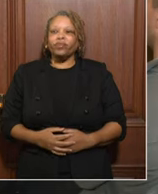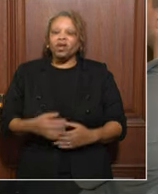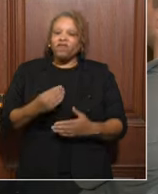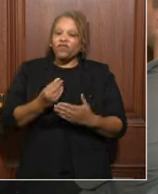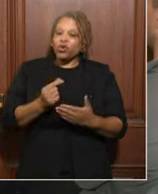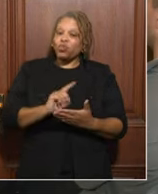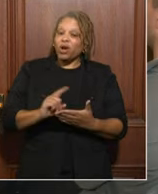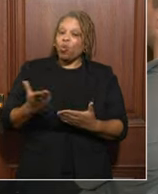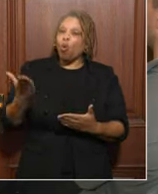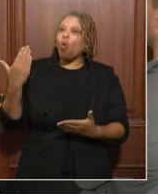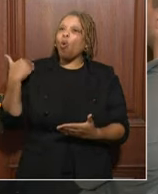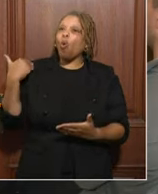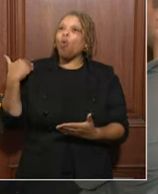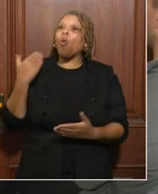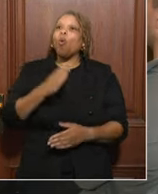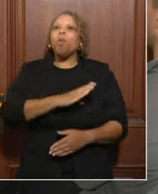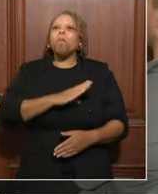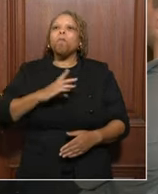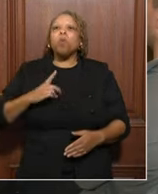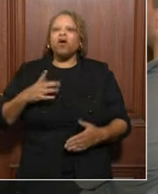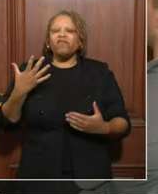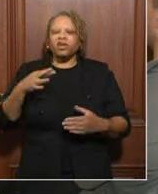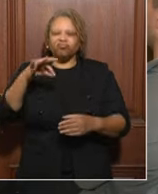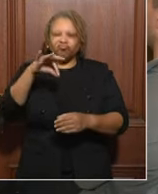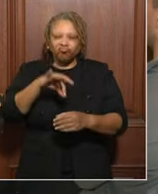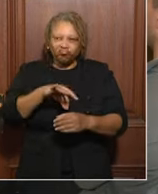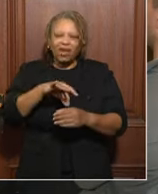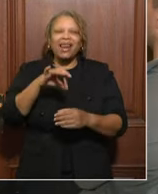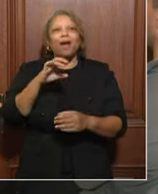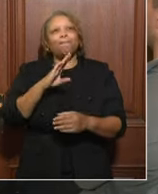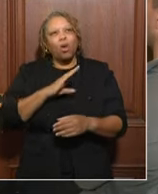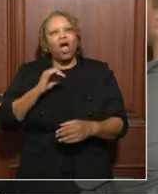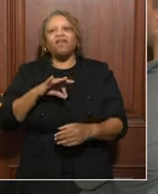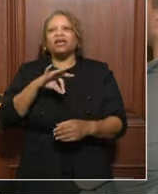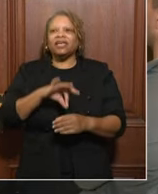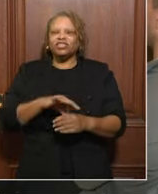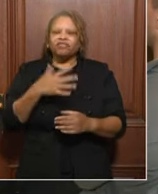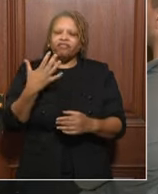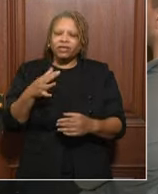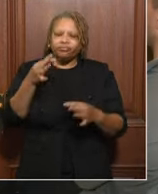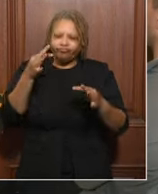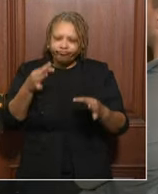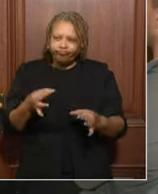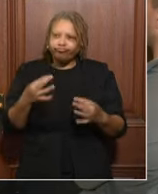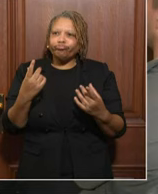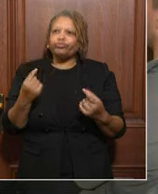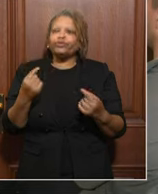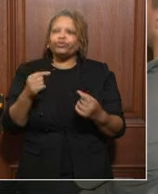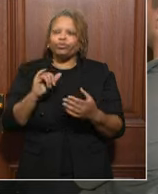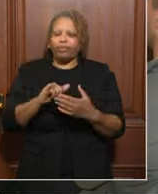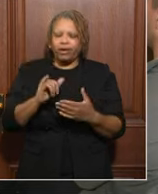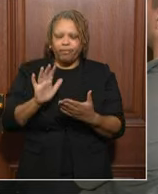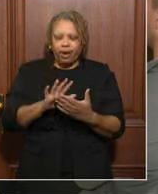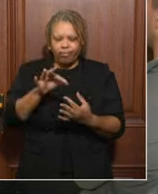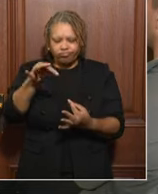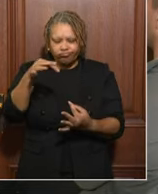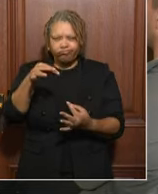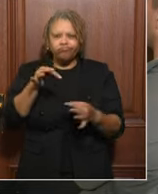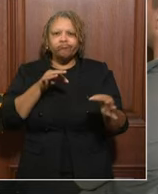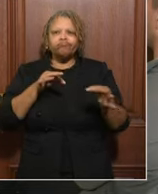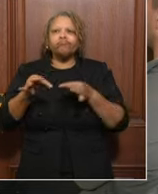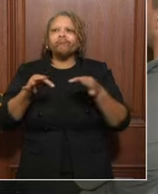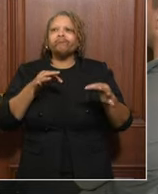every registered voter a ballot. Those ballots can be returned by U.S. mail in a Board of Elections drop